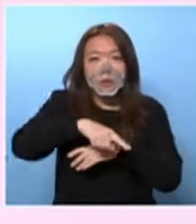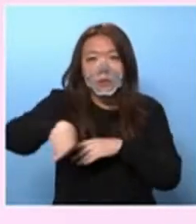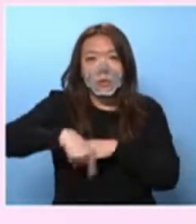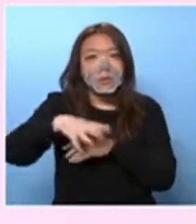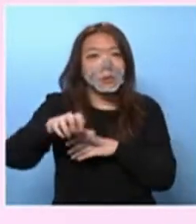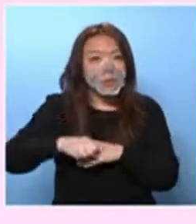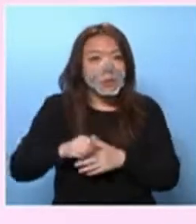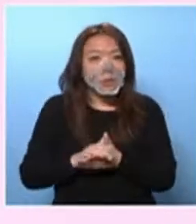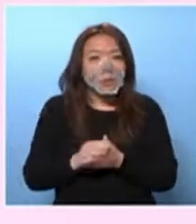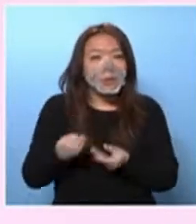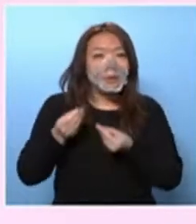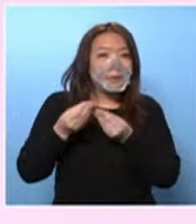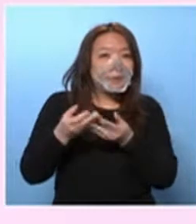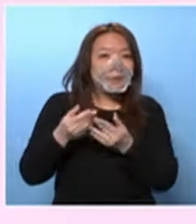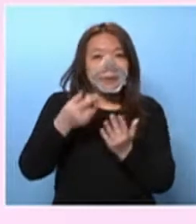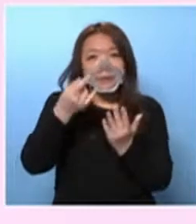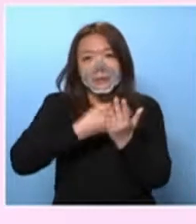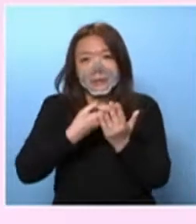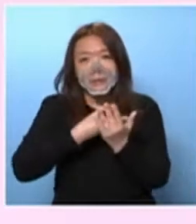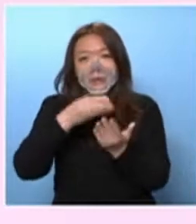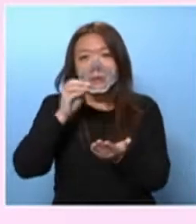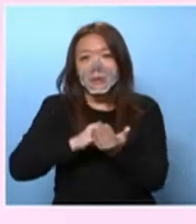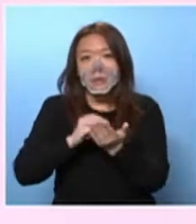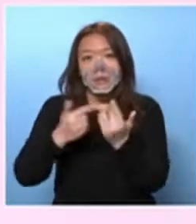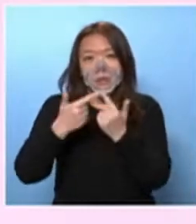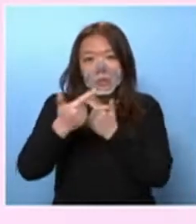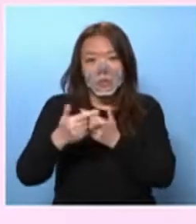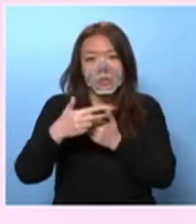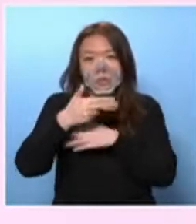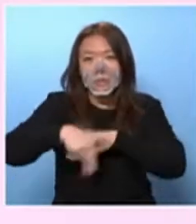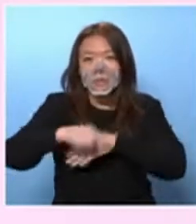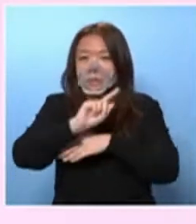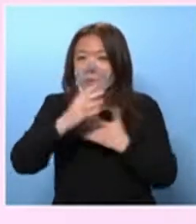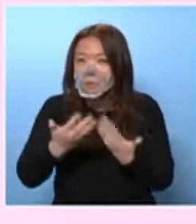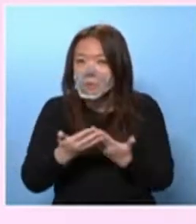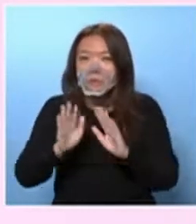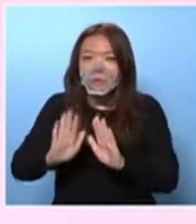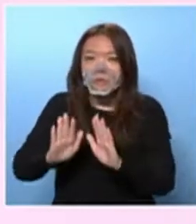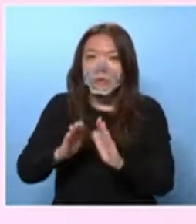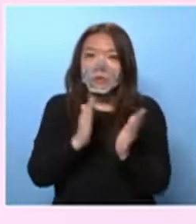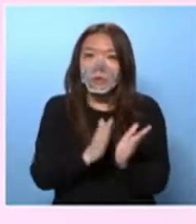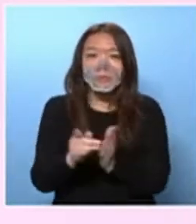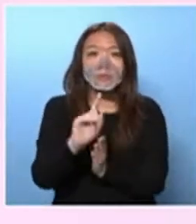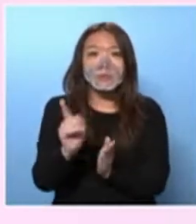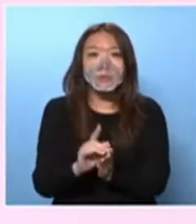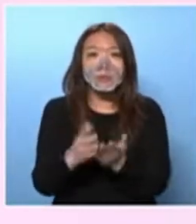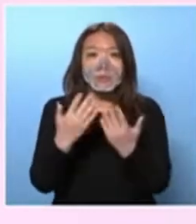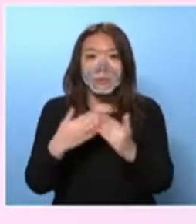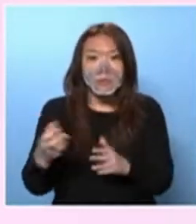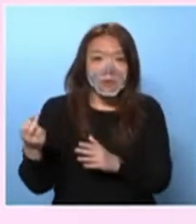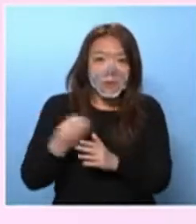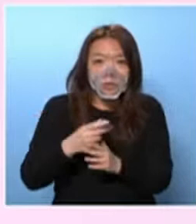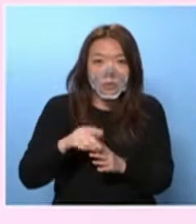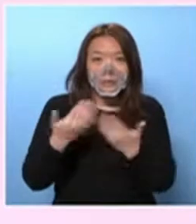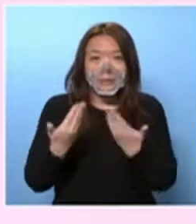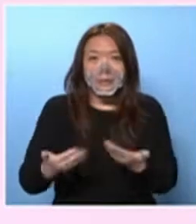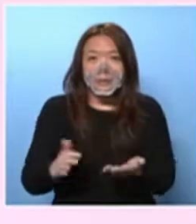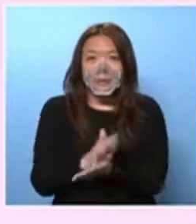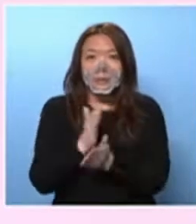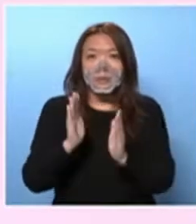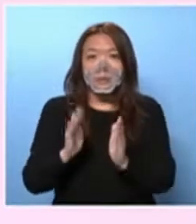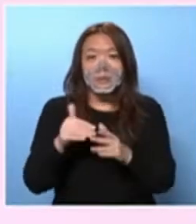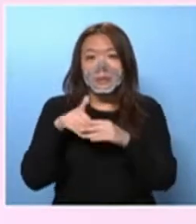to providing guidelines on planning and land use, as well as formulating the related long-term strategies and preventive